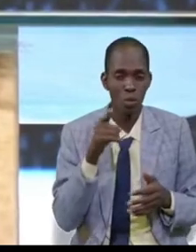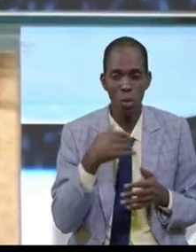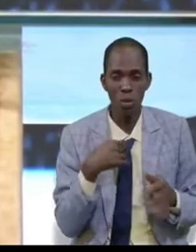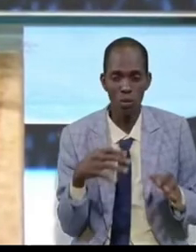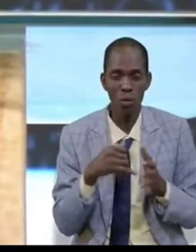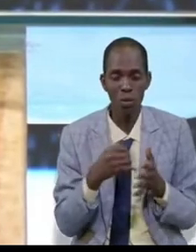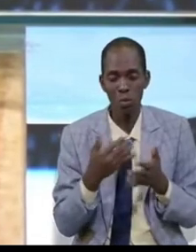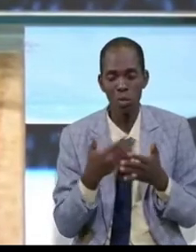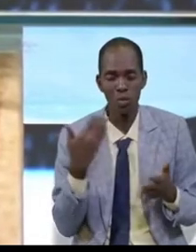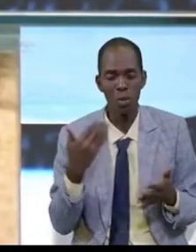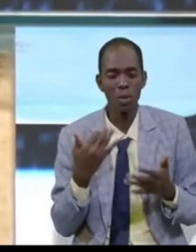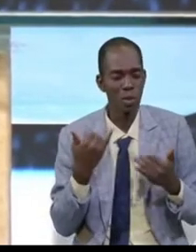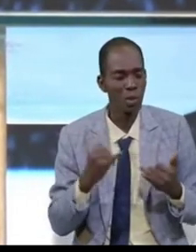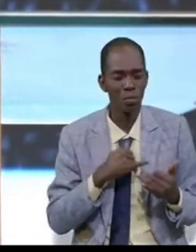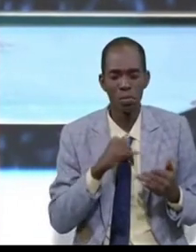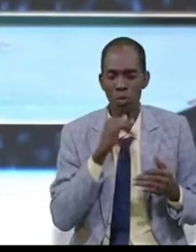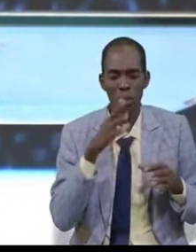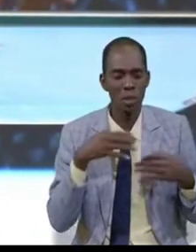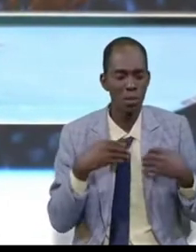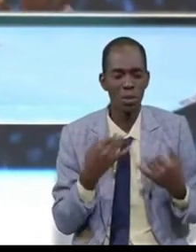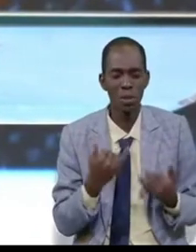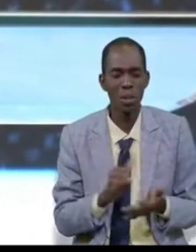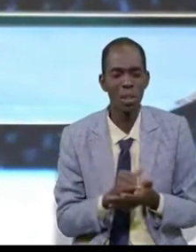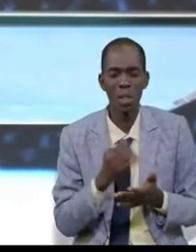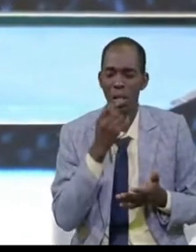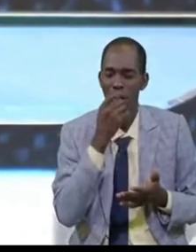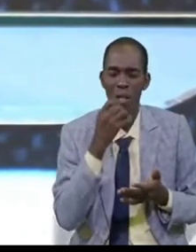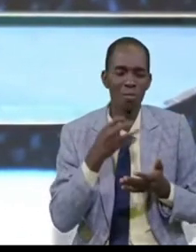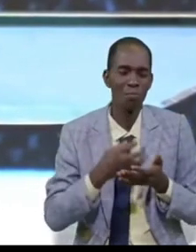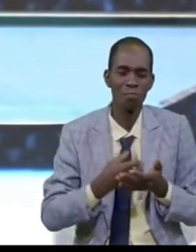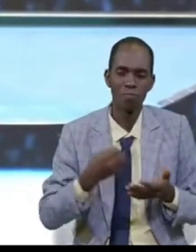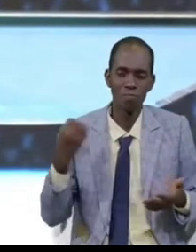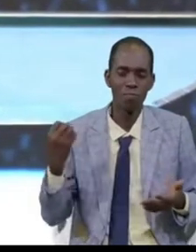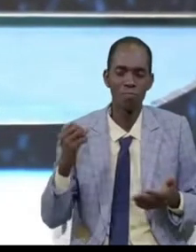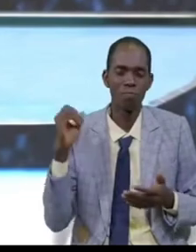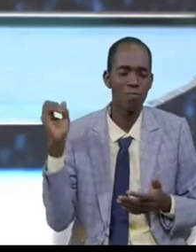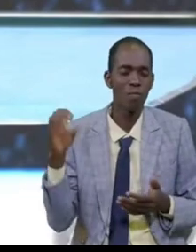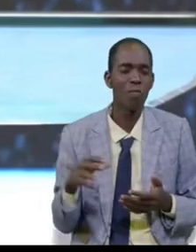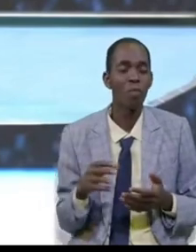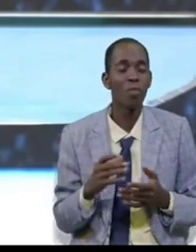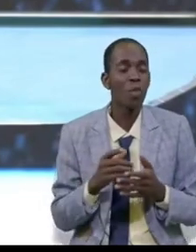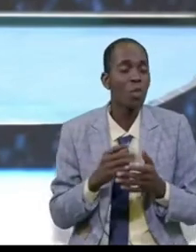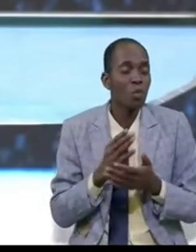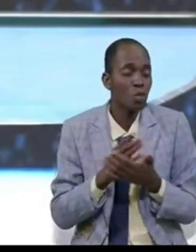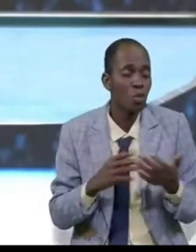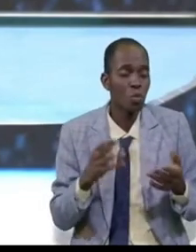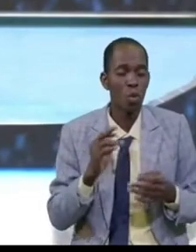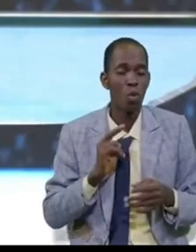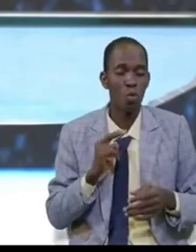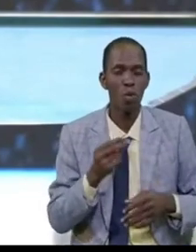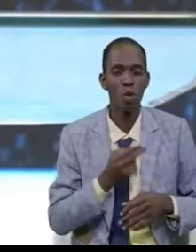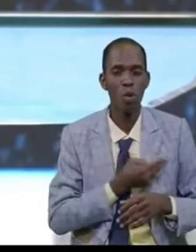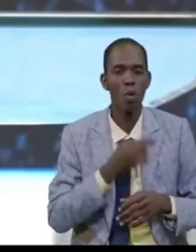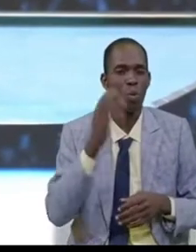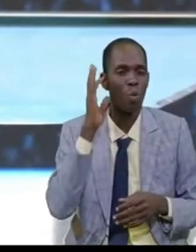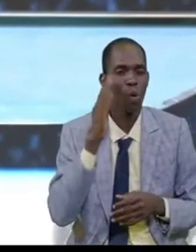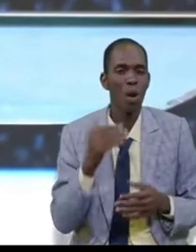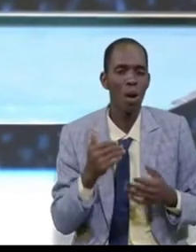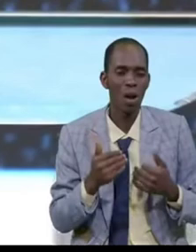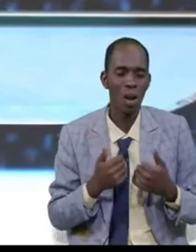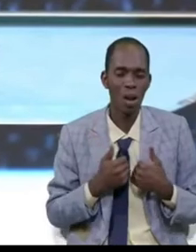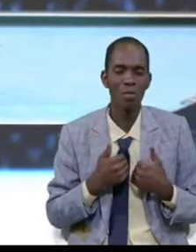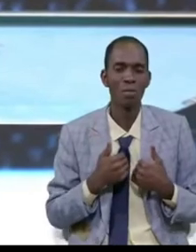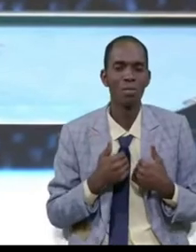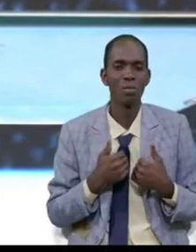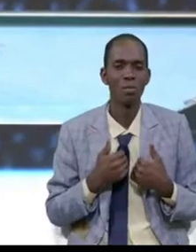and throw it out. If we did that, some of us will have no tooth left in our mouth. They